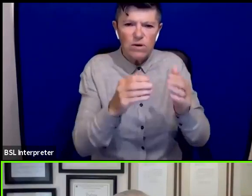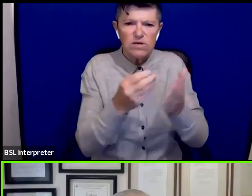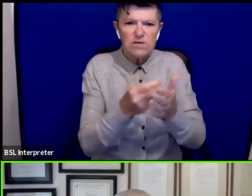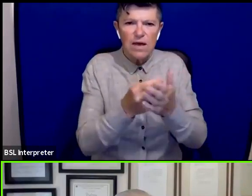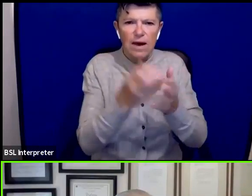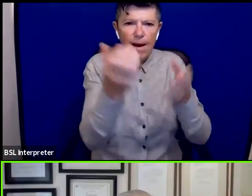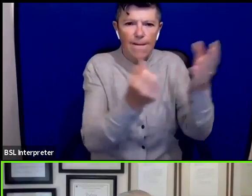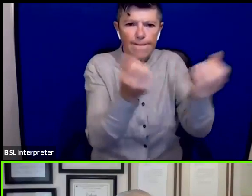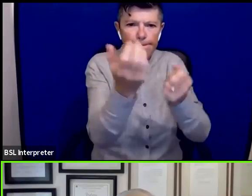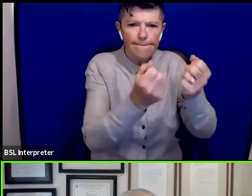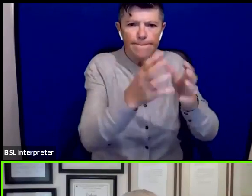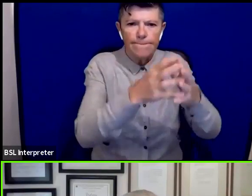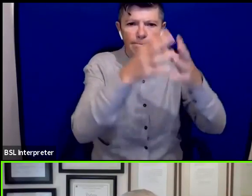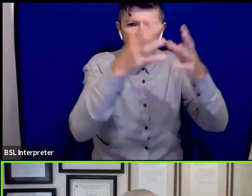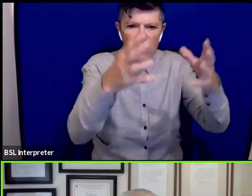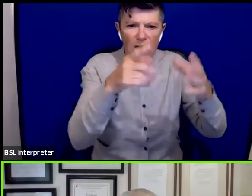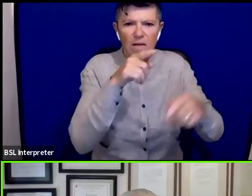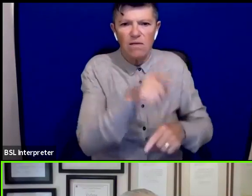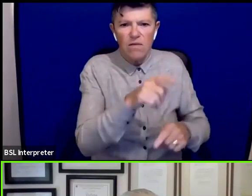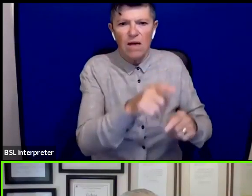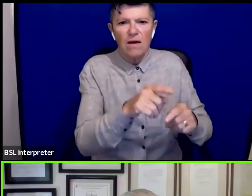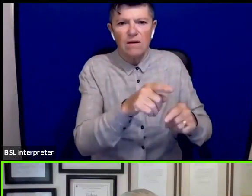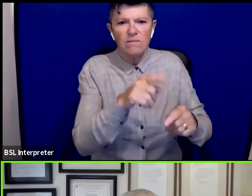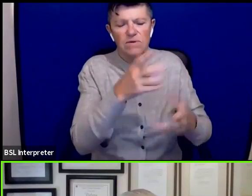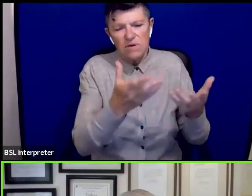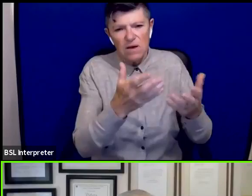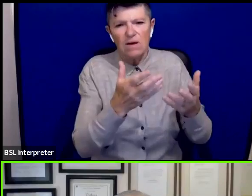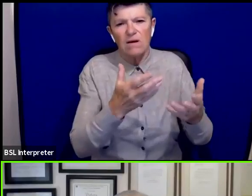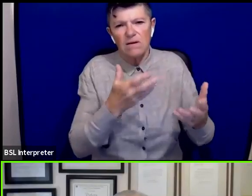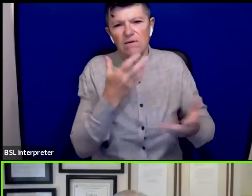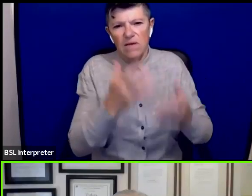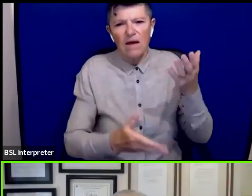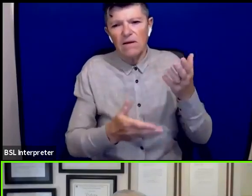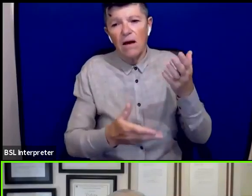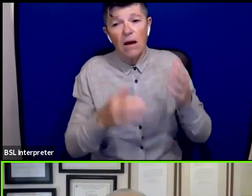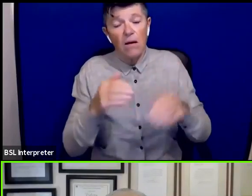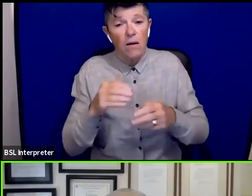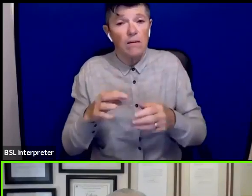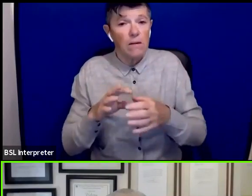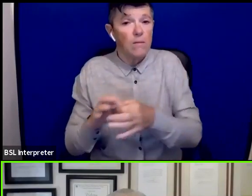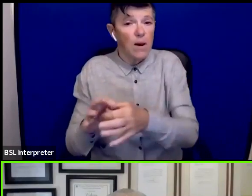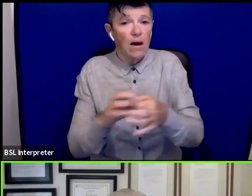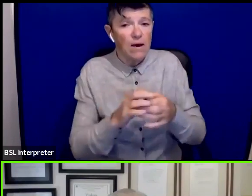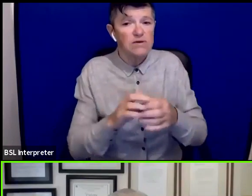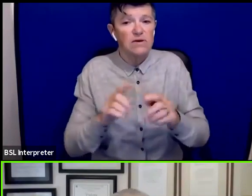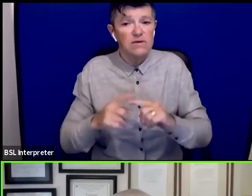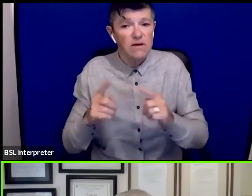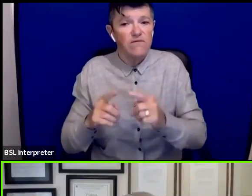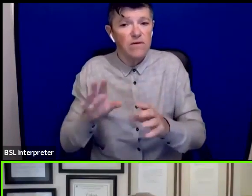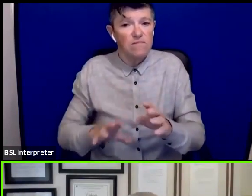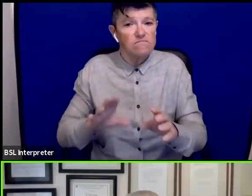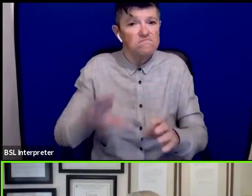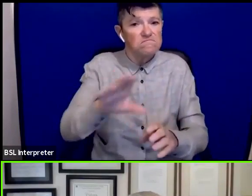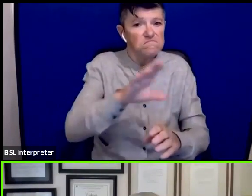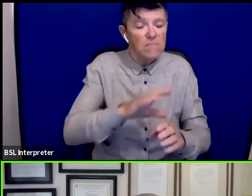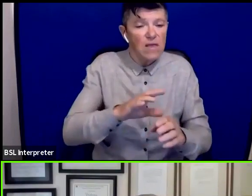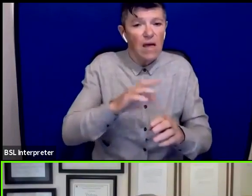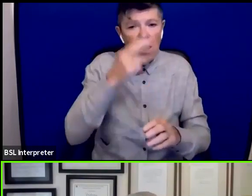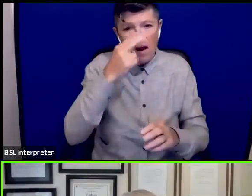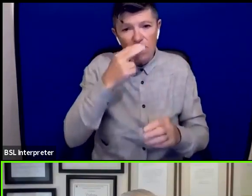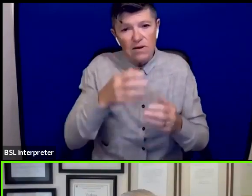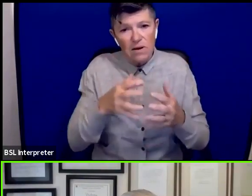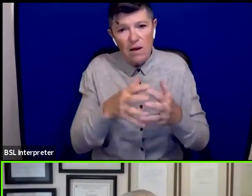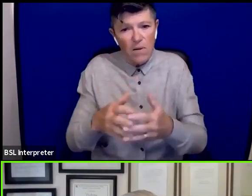with different weights, applies to different parts of Latin America. And then as another theme is, look, there are